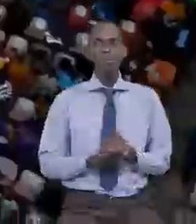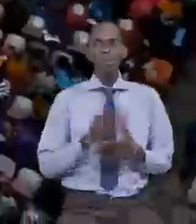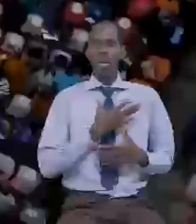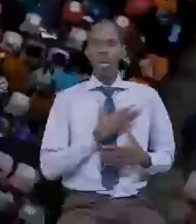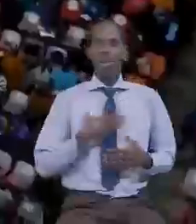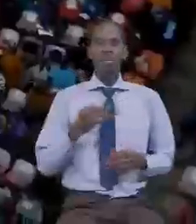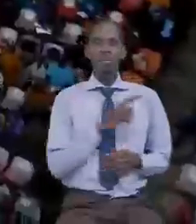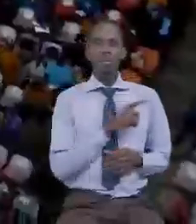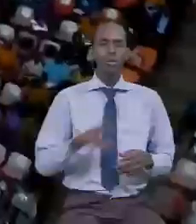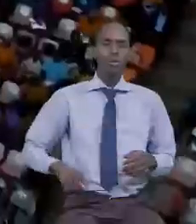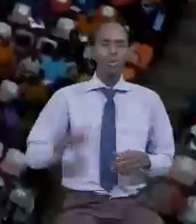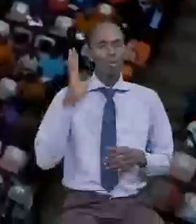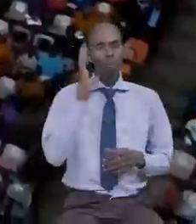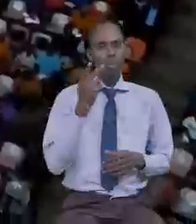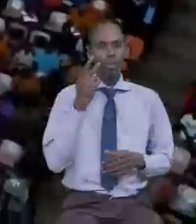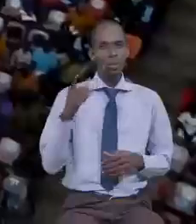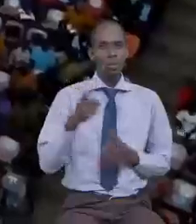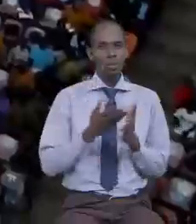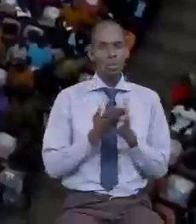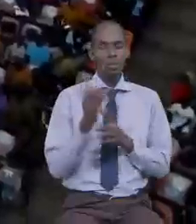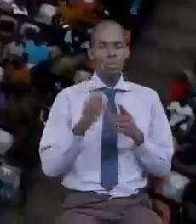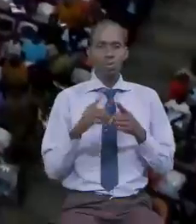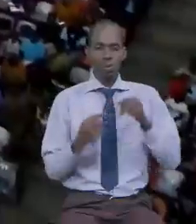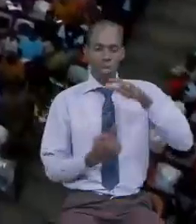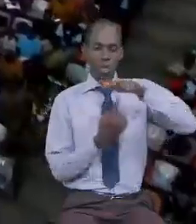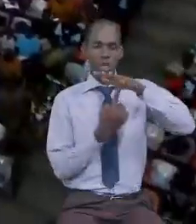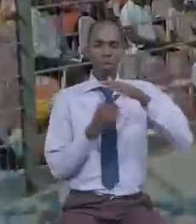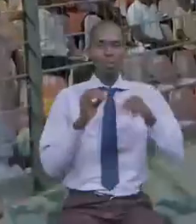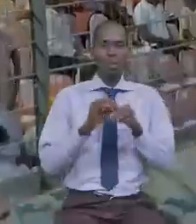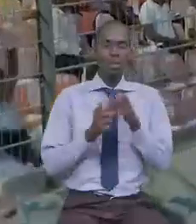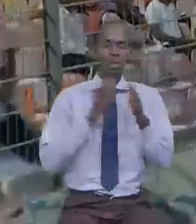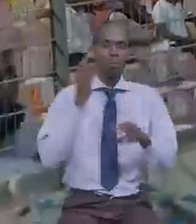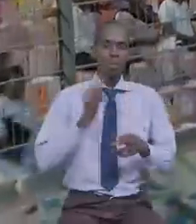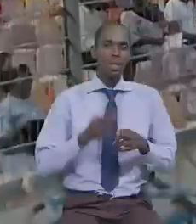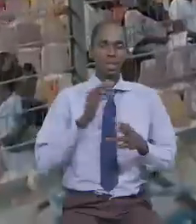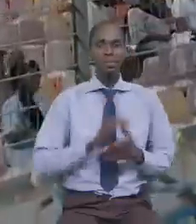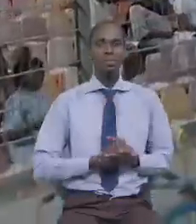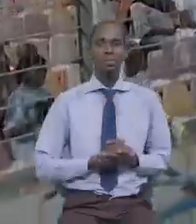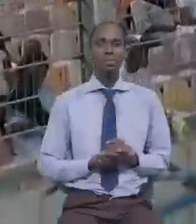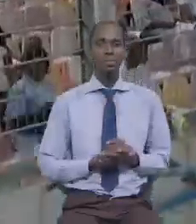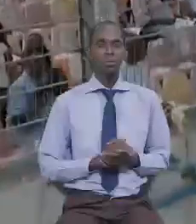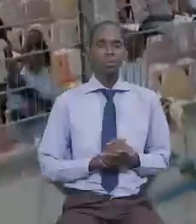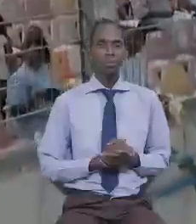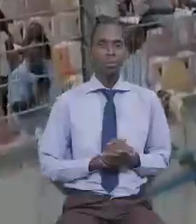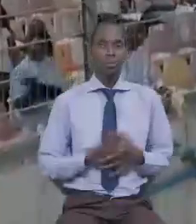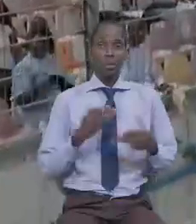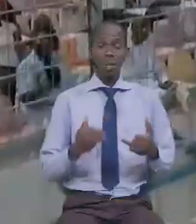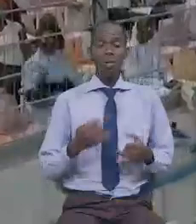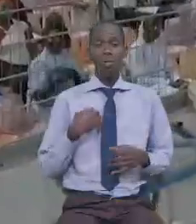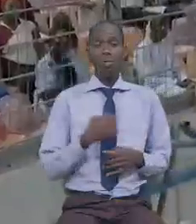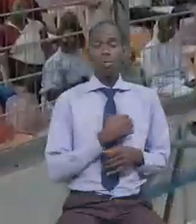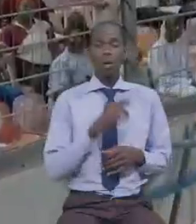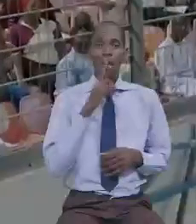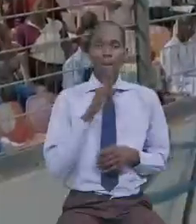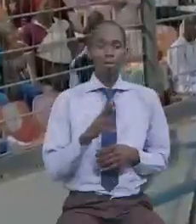see you through to the top in Jesus' name. Now, we're talking about